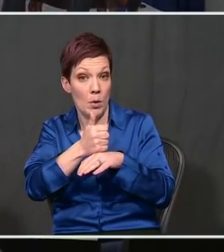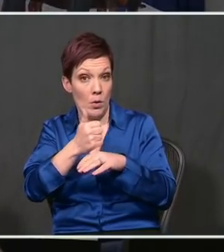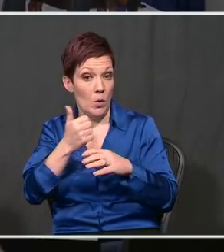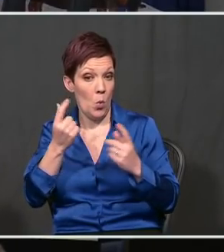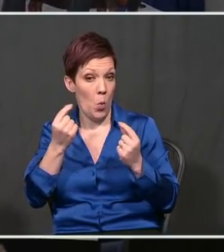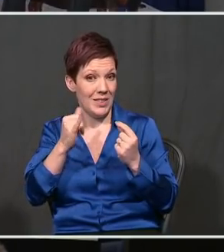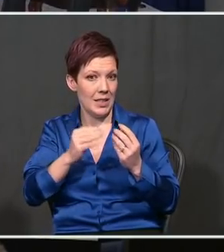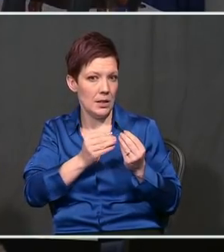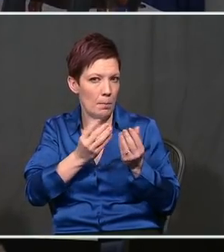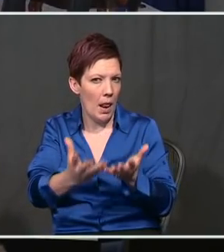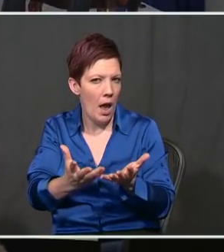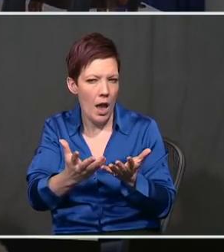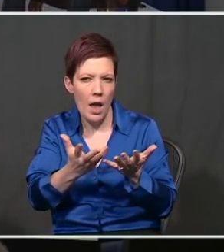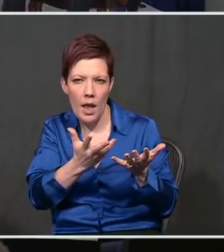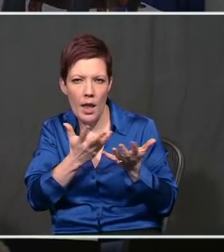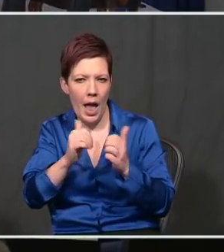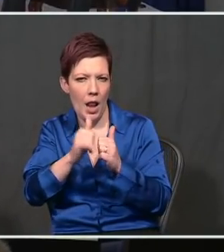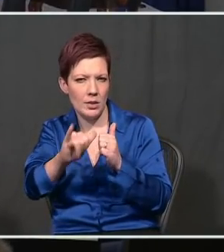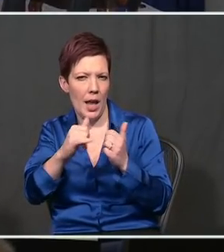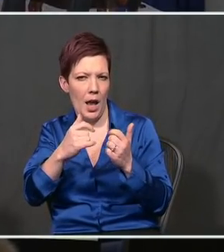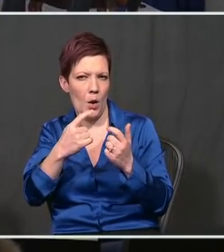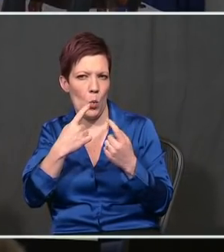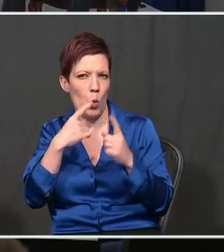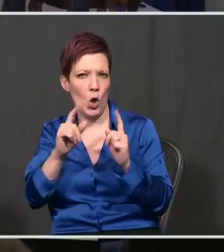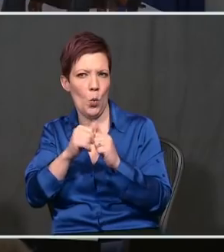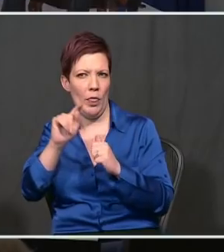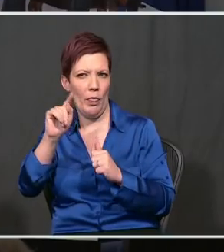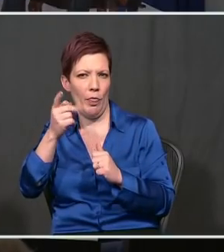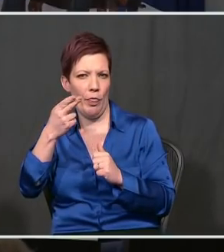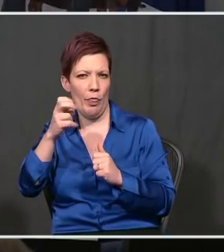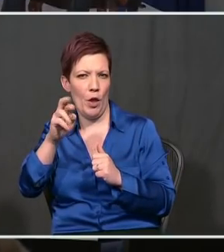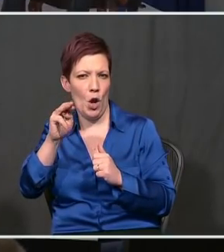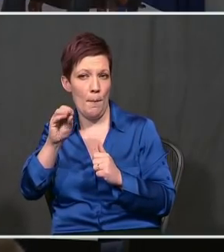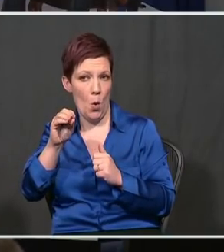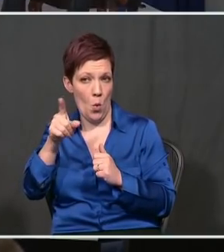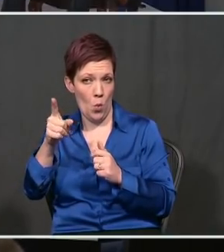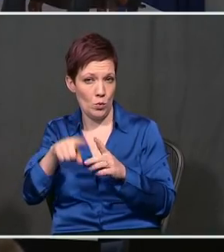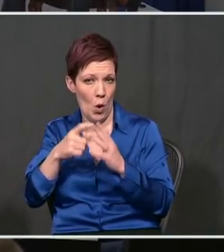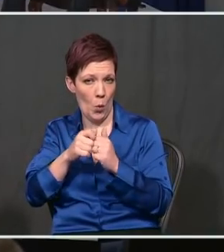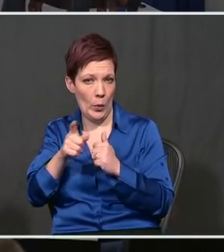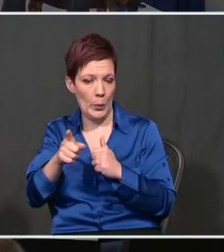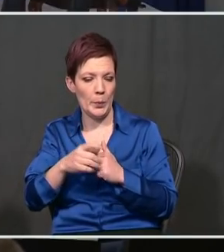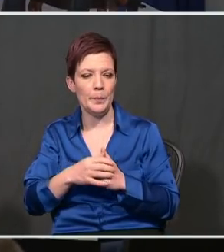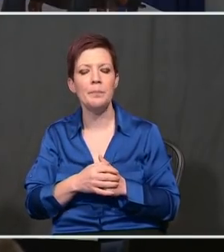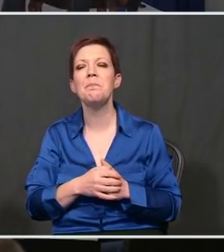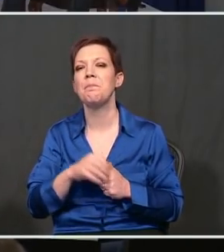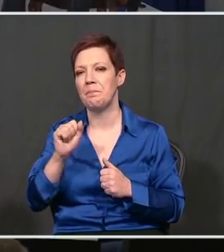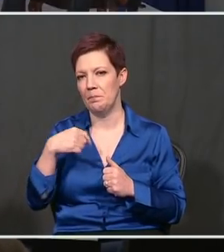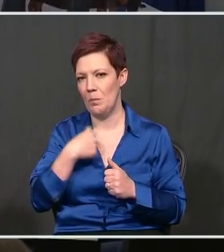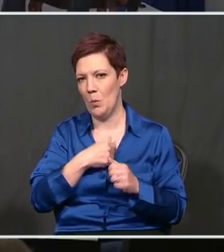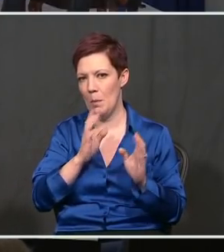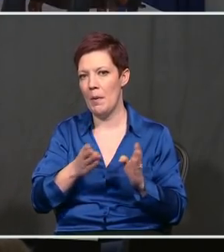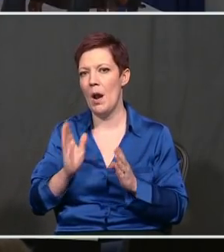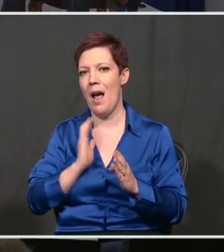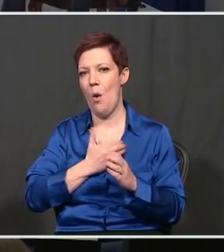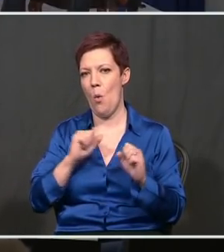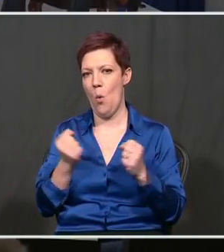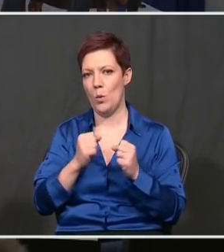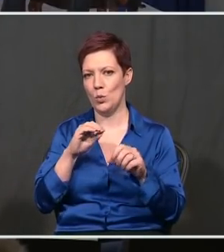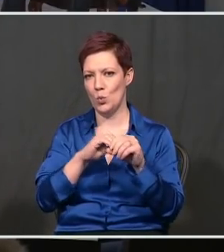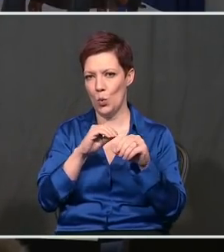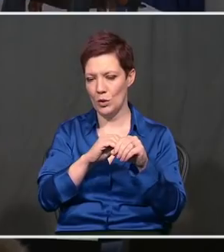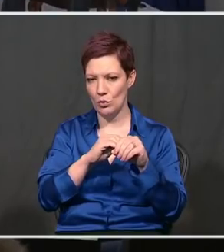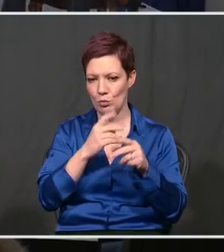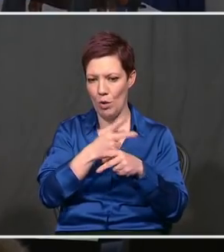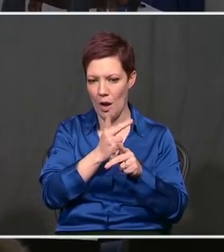So maybe we'll start with Thermo and then go around. Mark? Yeah, we prepared our cold storage products to be ready to